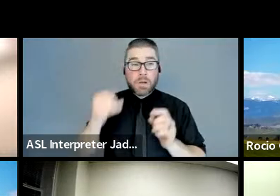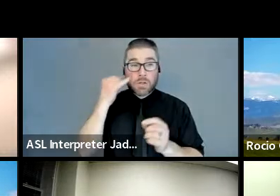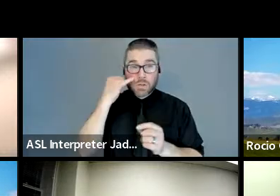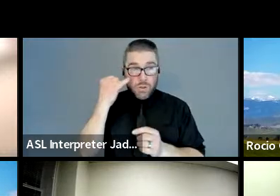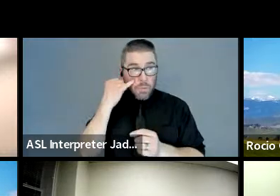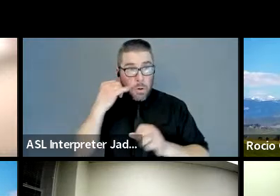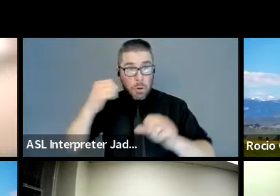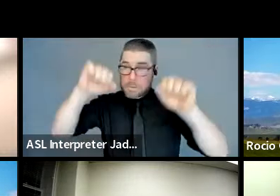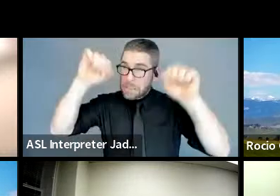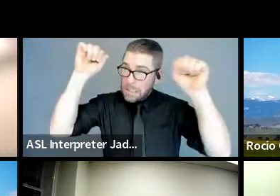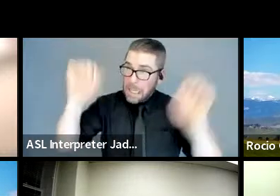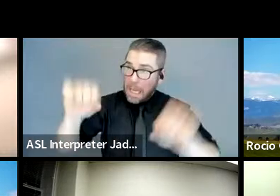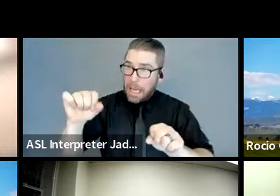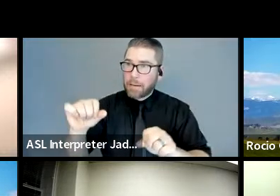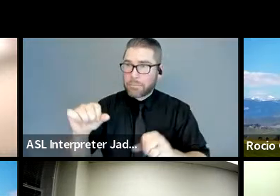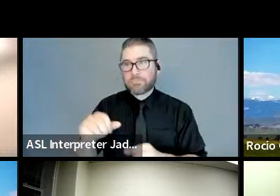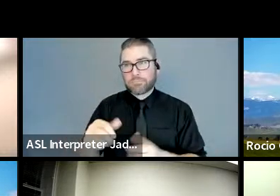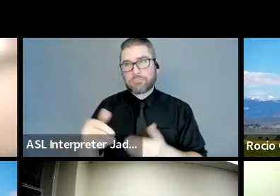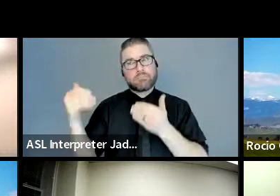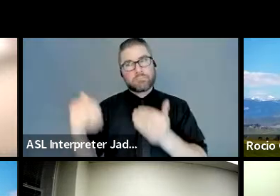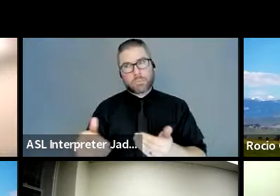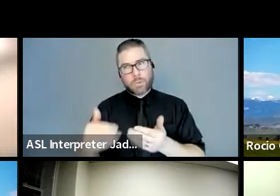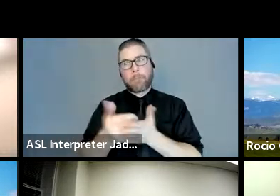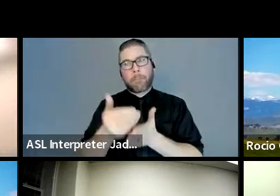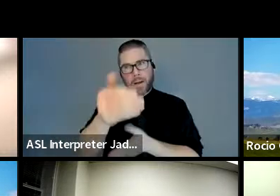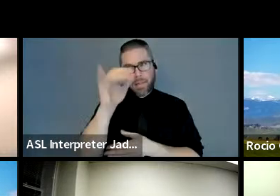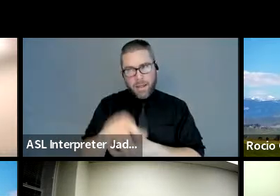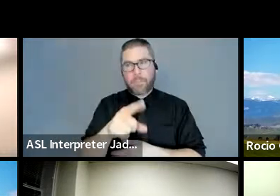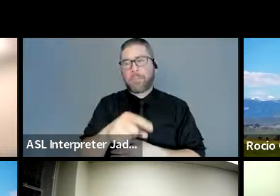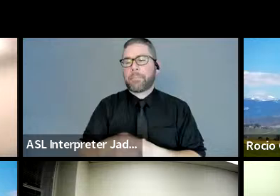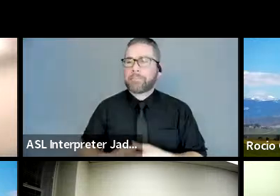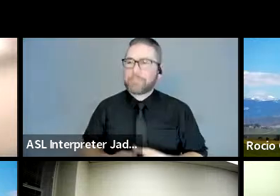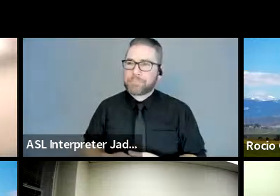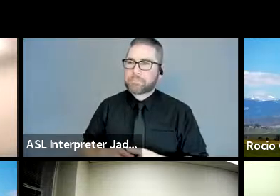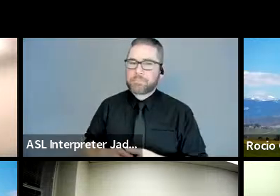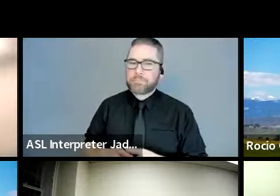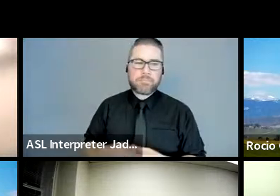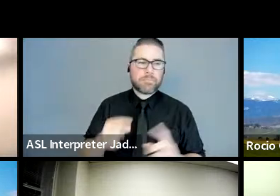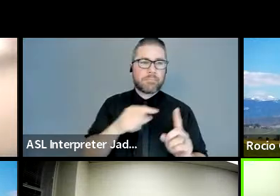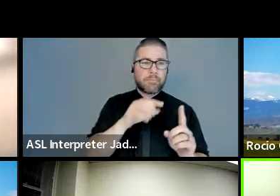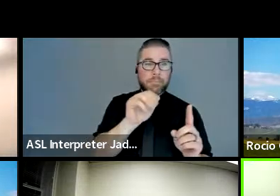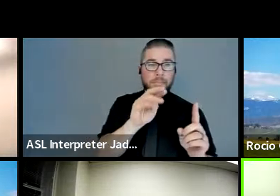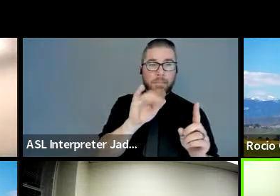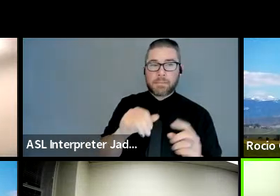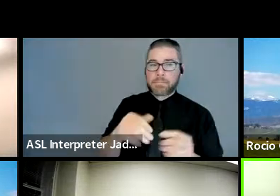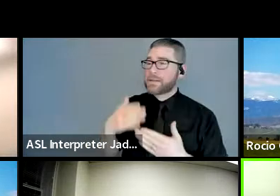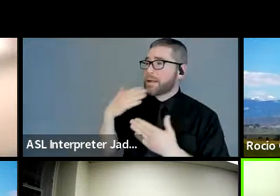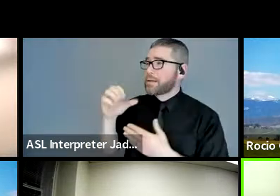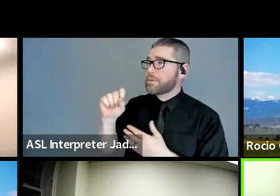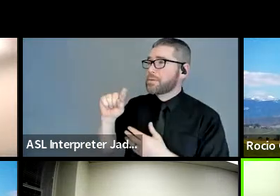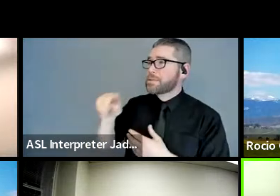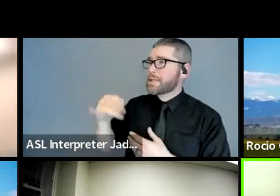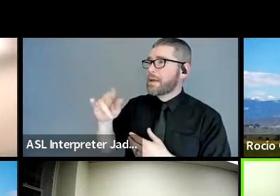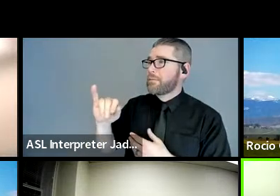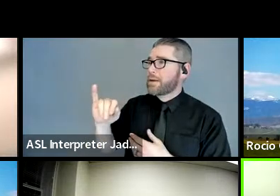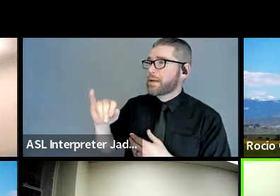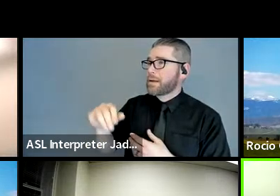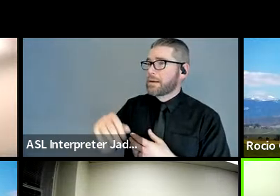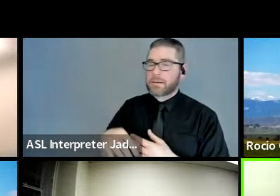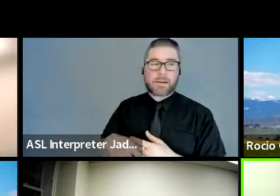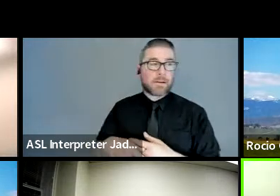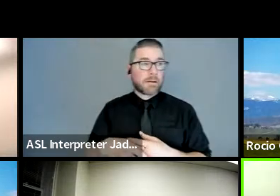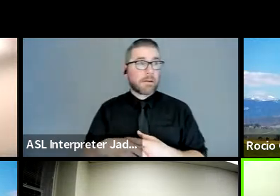Great, thank you. Stephanie? Thanks, Amy. I maybe just have one last thing while we